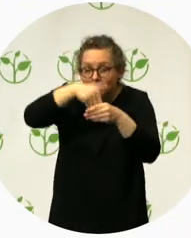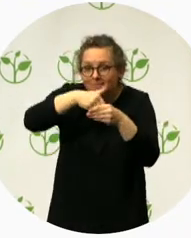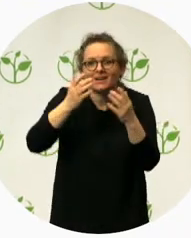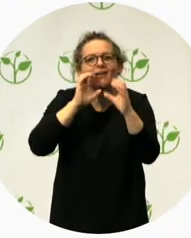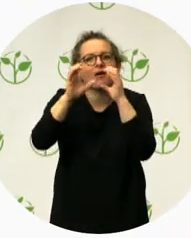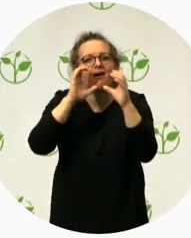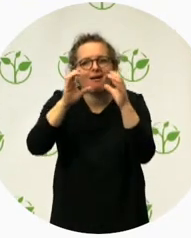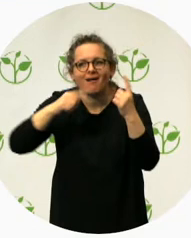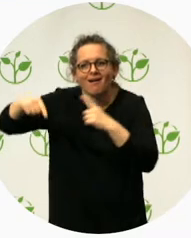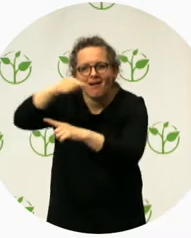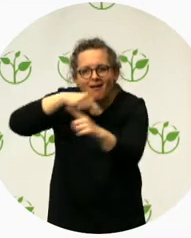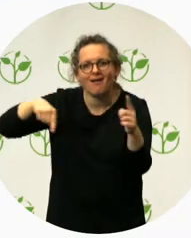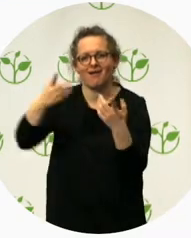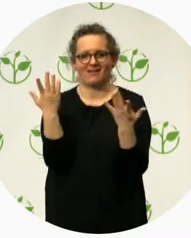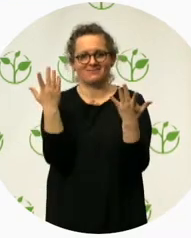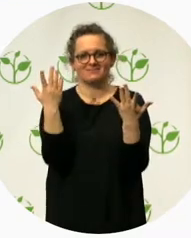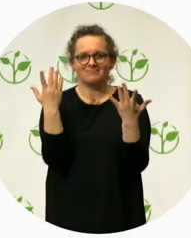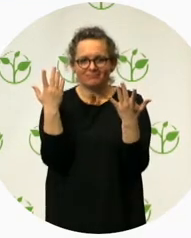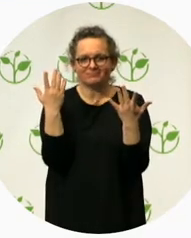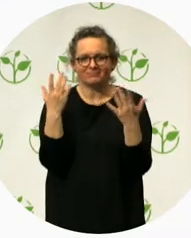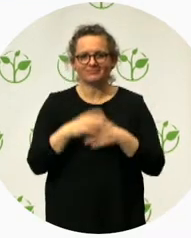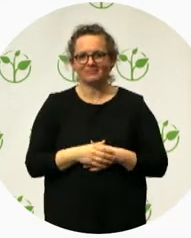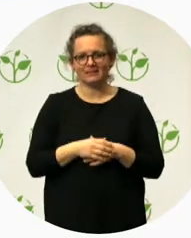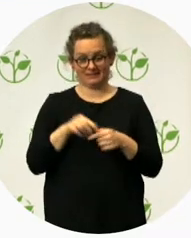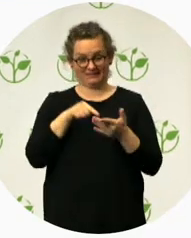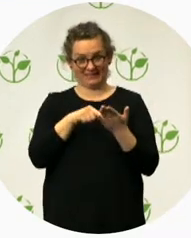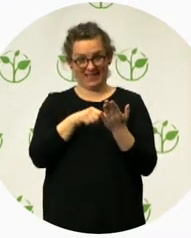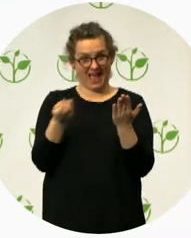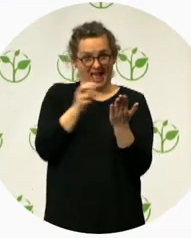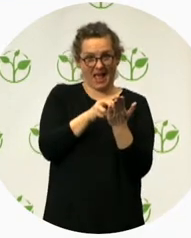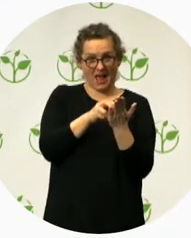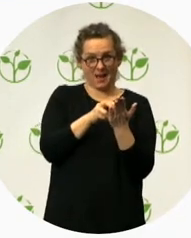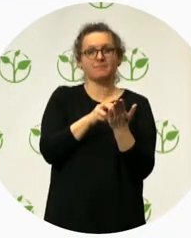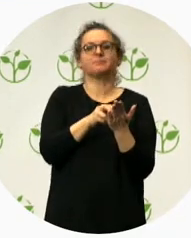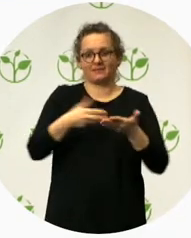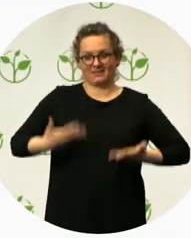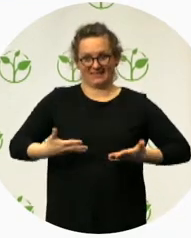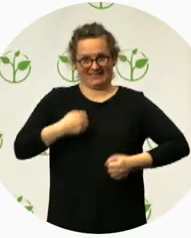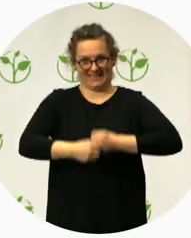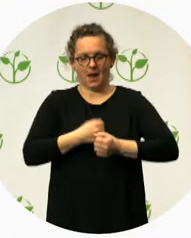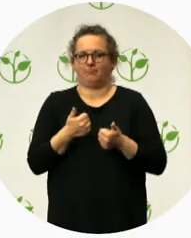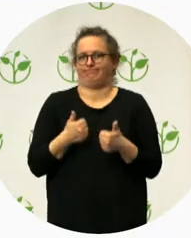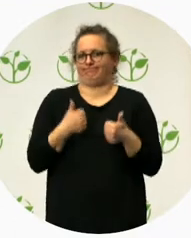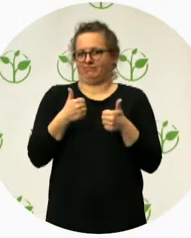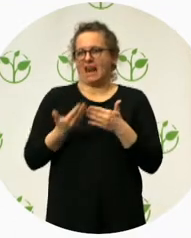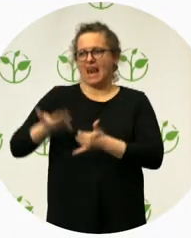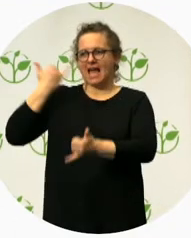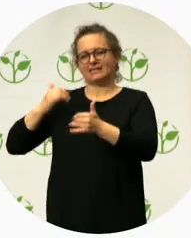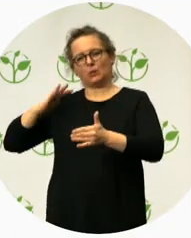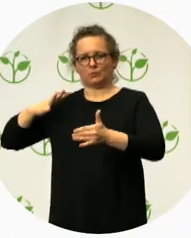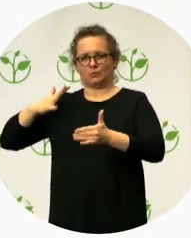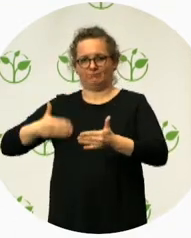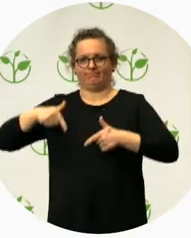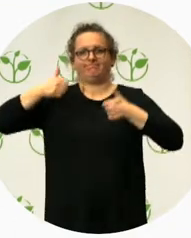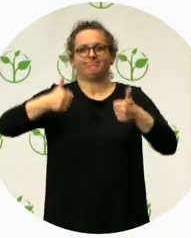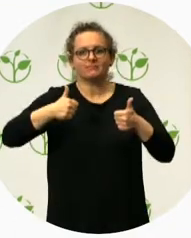year. It's even better, and there's also a chance to connect directly with Twitter. So everything that you post on the app, you can post